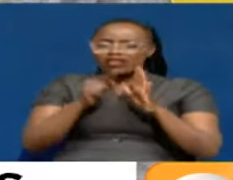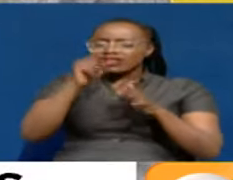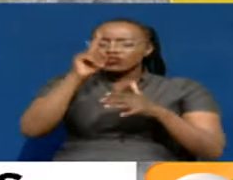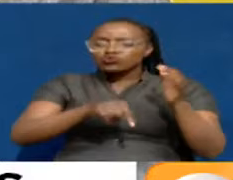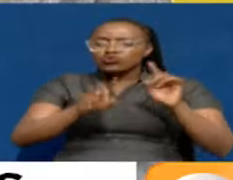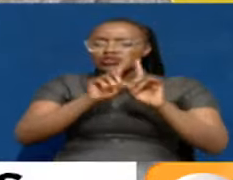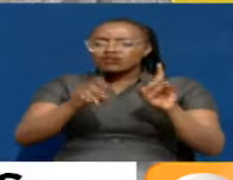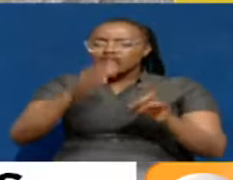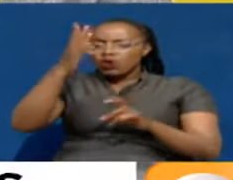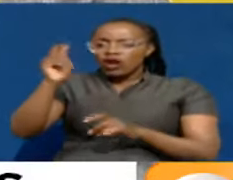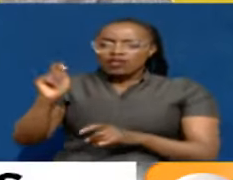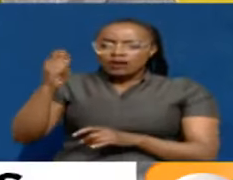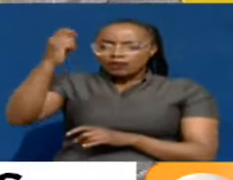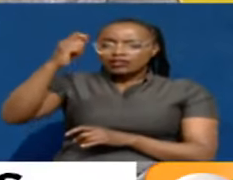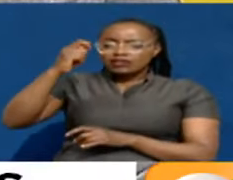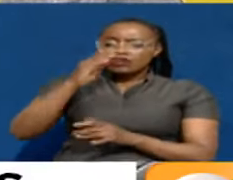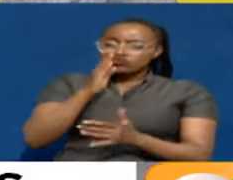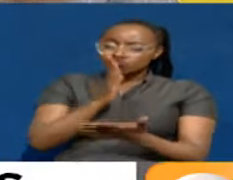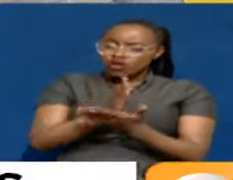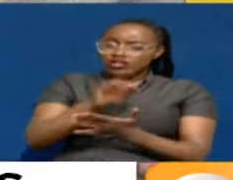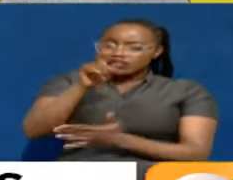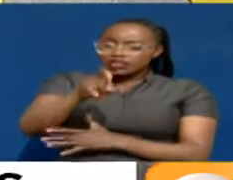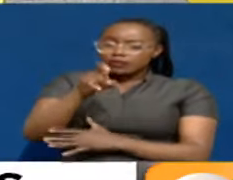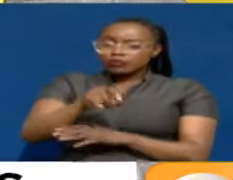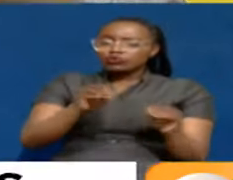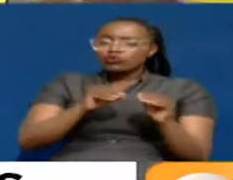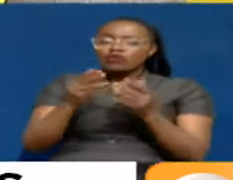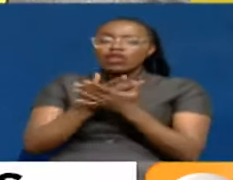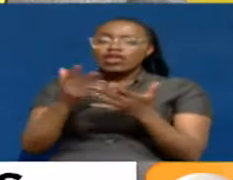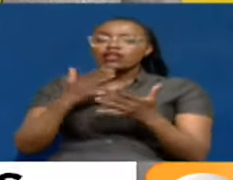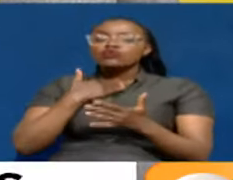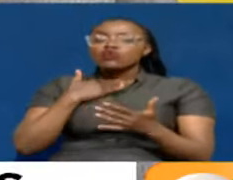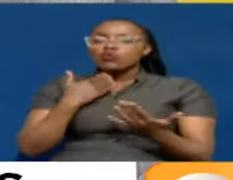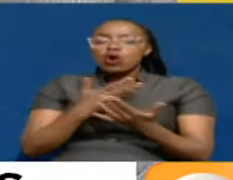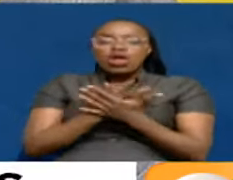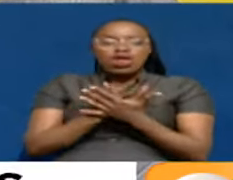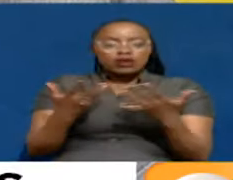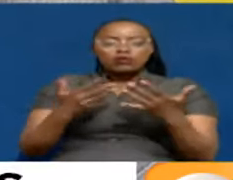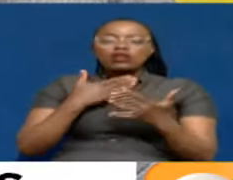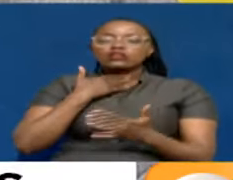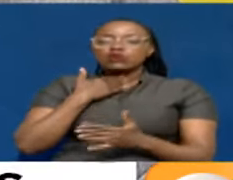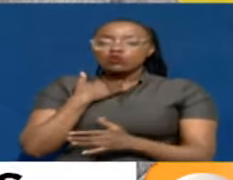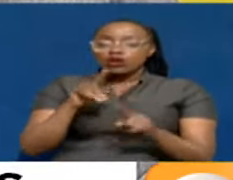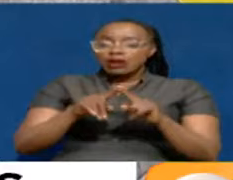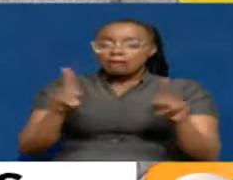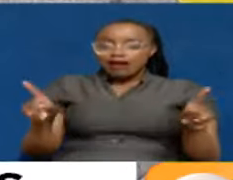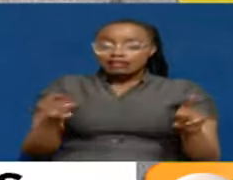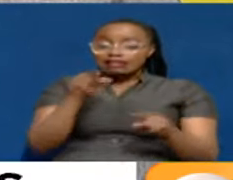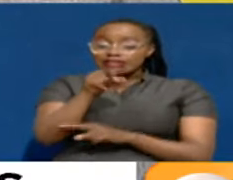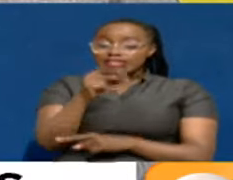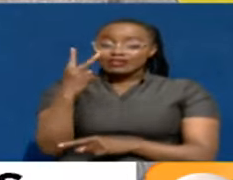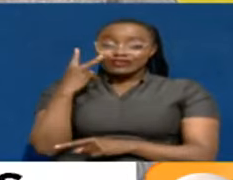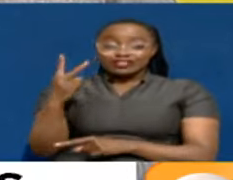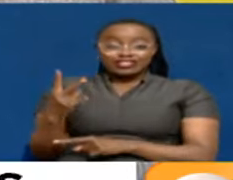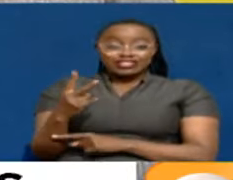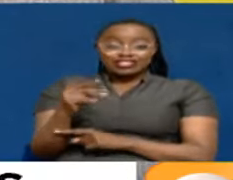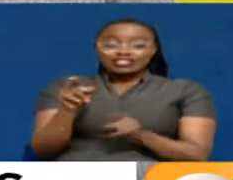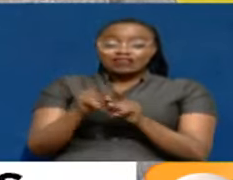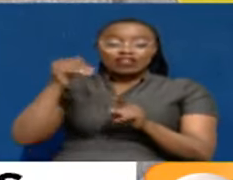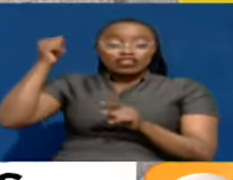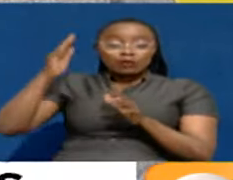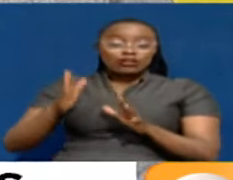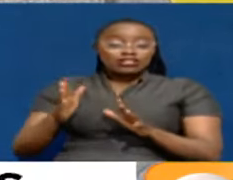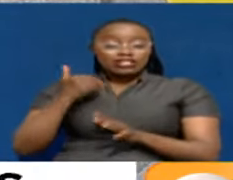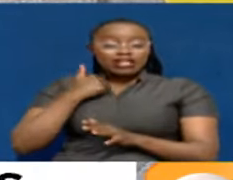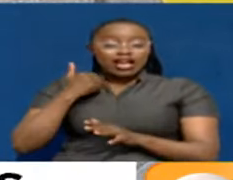it? Because the president surely should be able to go anywhere he wants, whenever he wants. But it seems that politicians